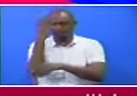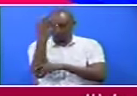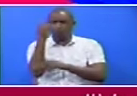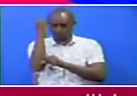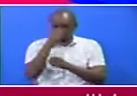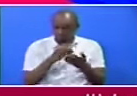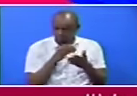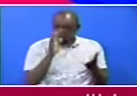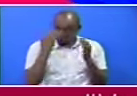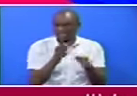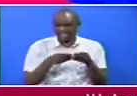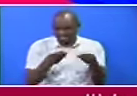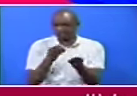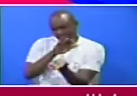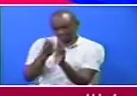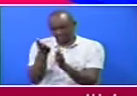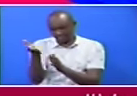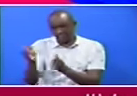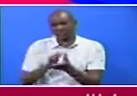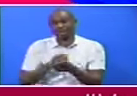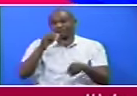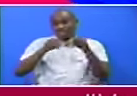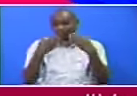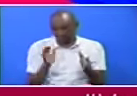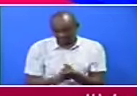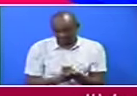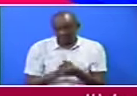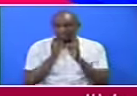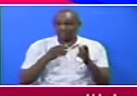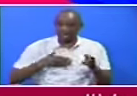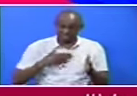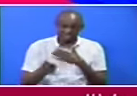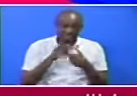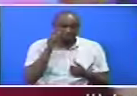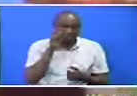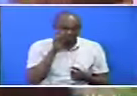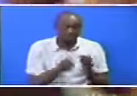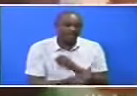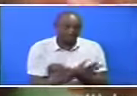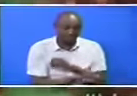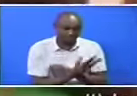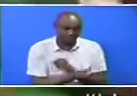today if Jubilee wins the August 8th polls. Timothy Otieno reports.